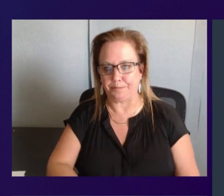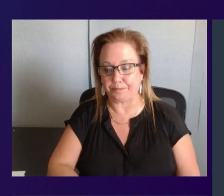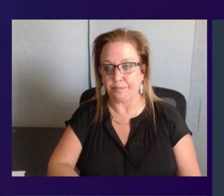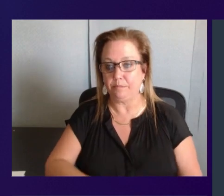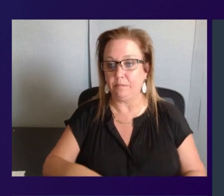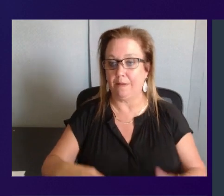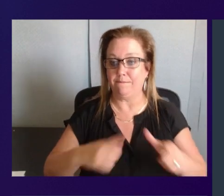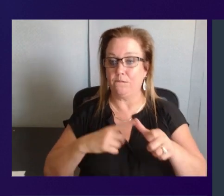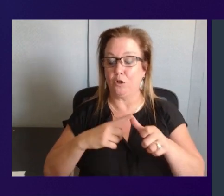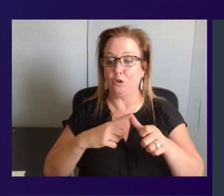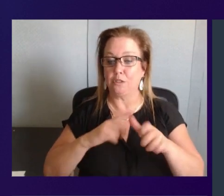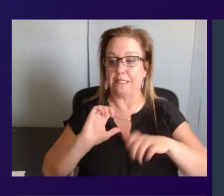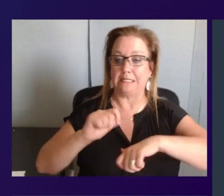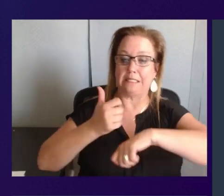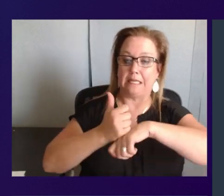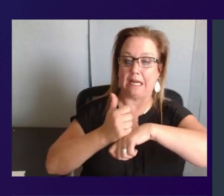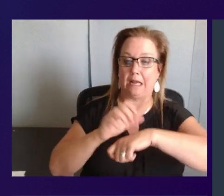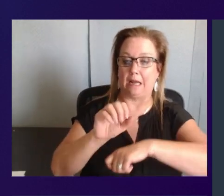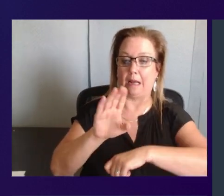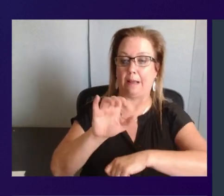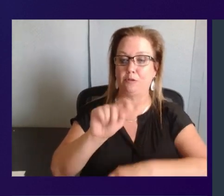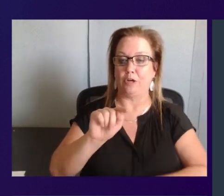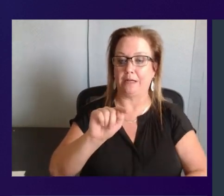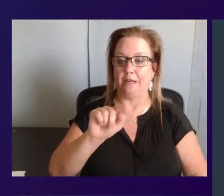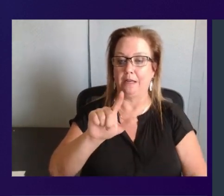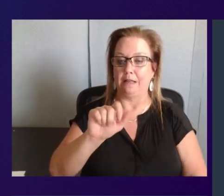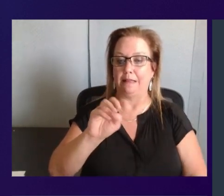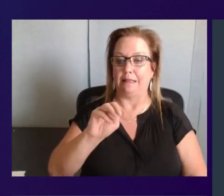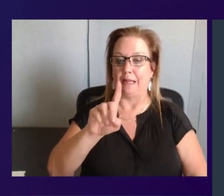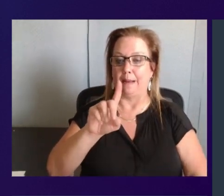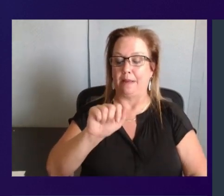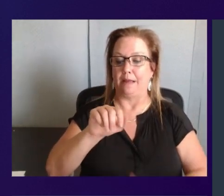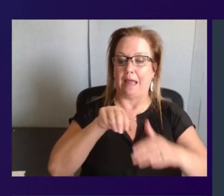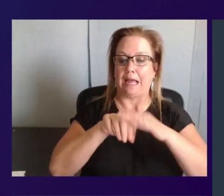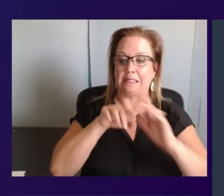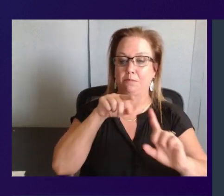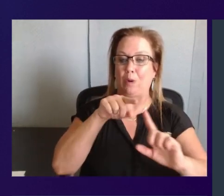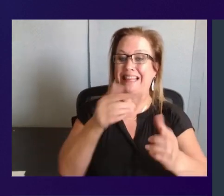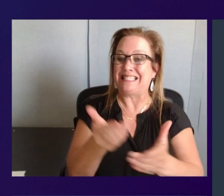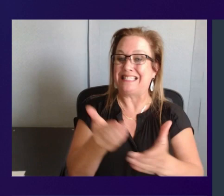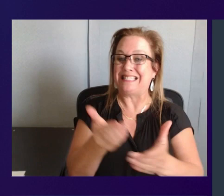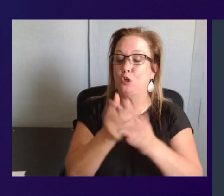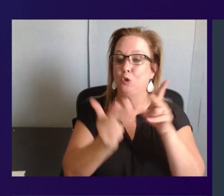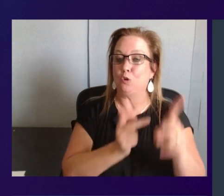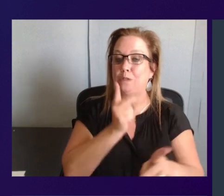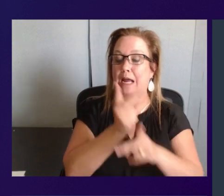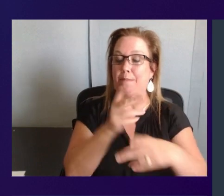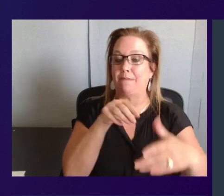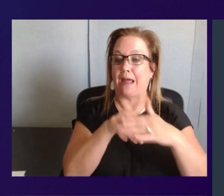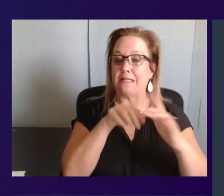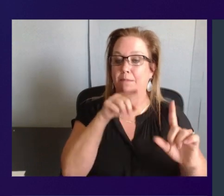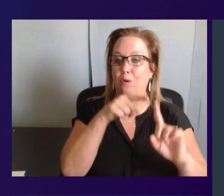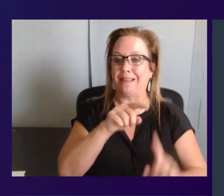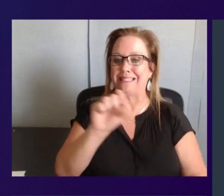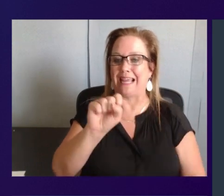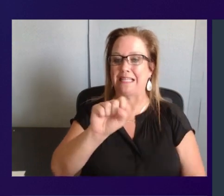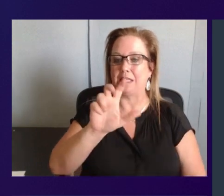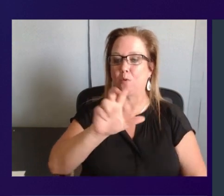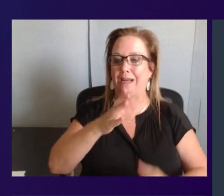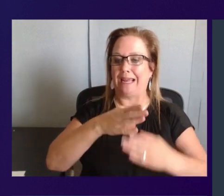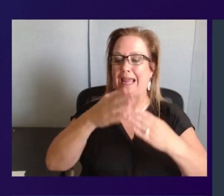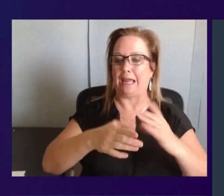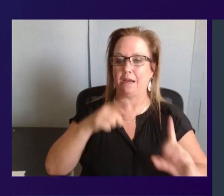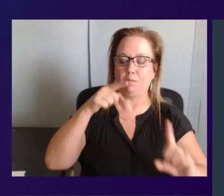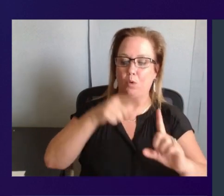do is we're going to set up an Object Lambda access point. This is a new type of access point, and this becomes the S3 endpoint that